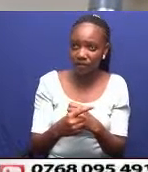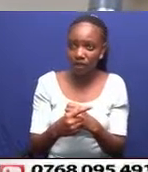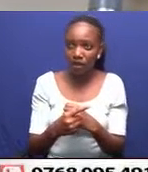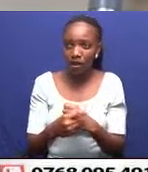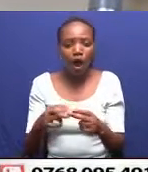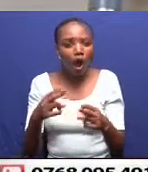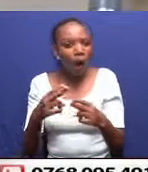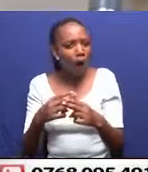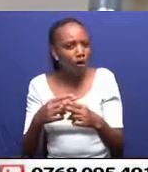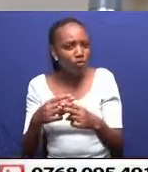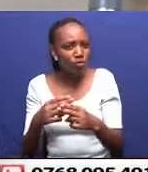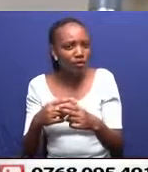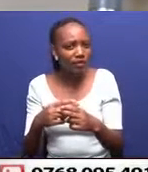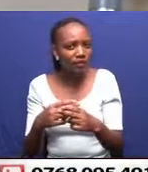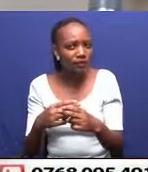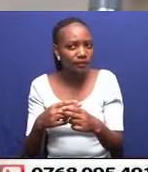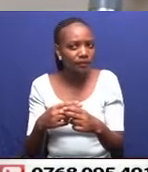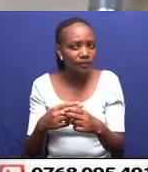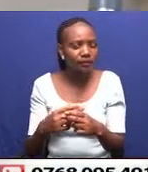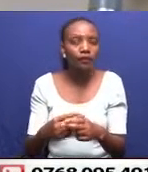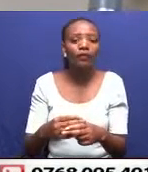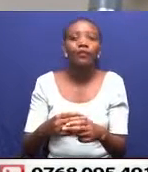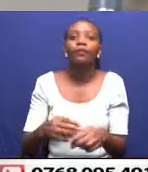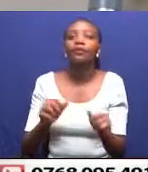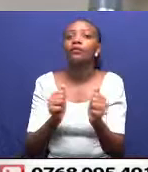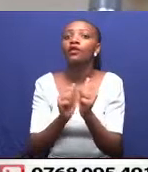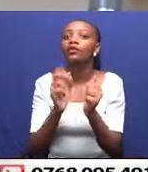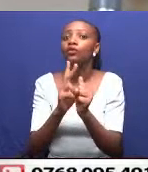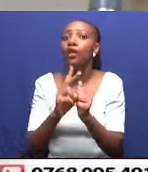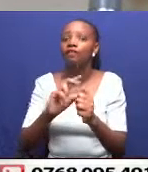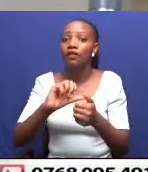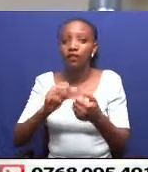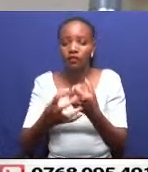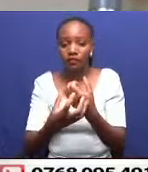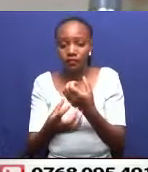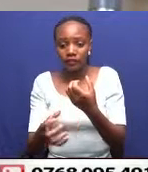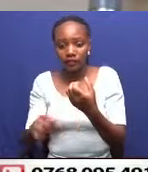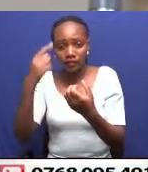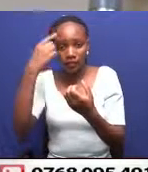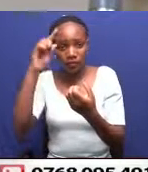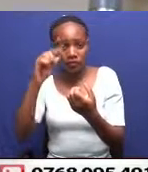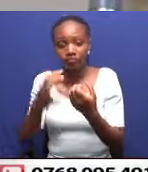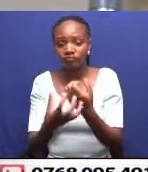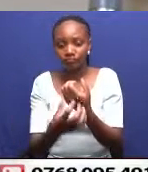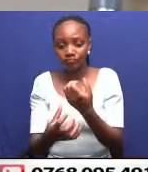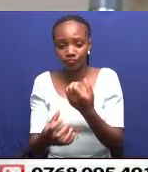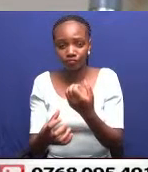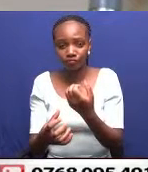almost 12 blood transfusions, at least to keep me going.